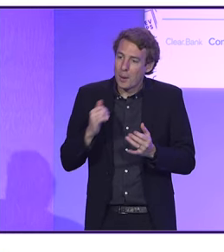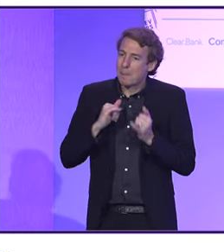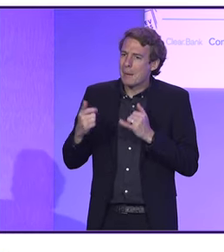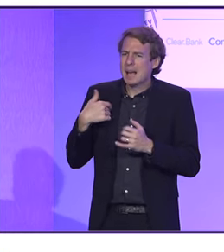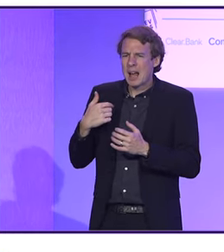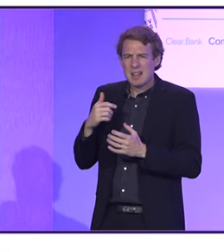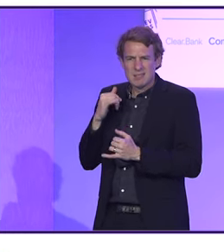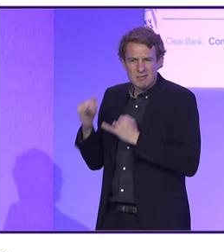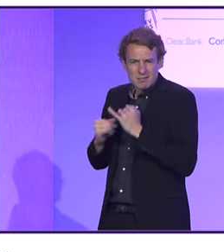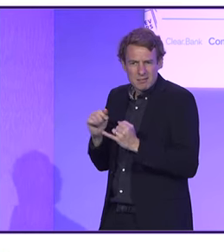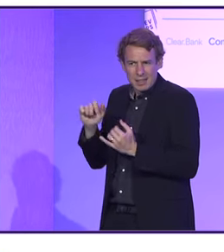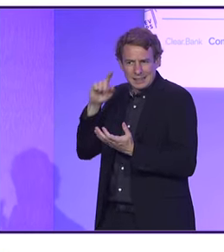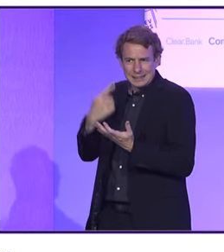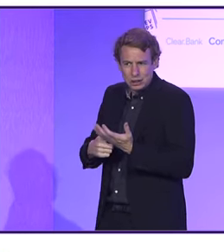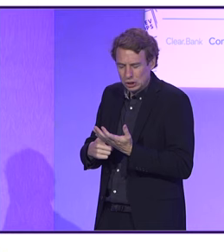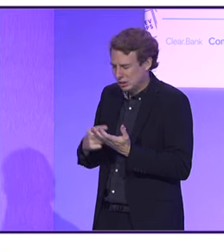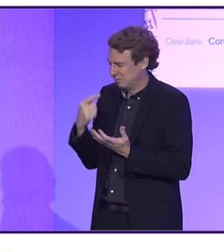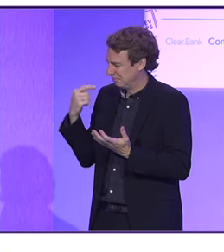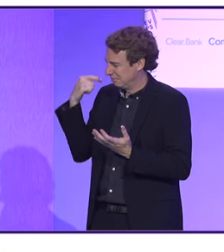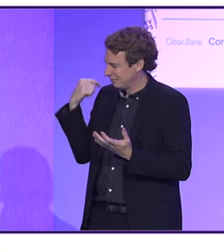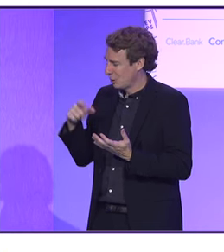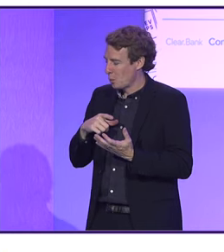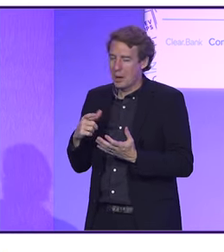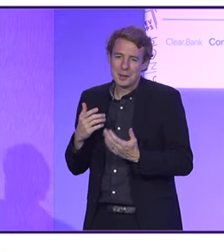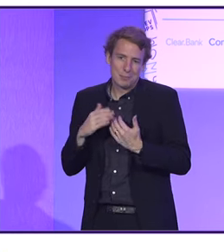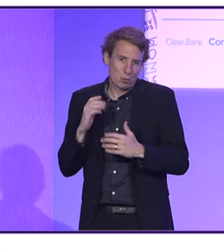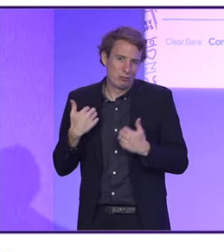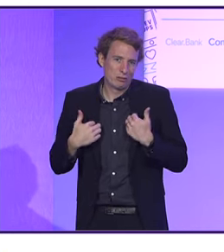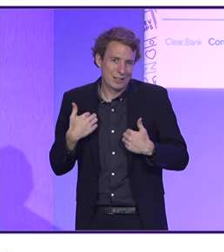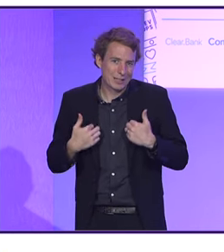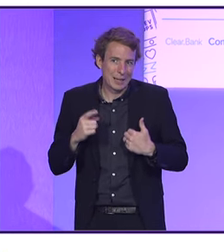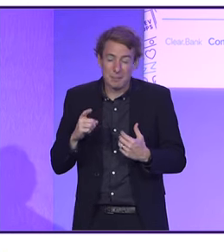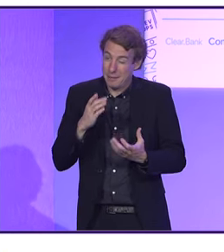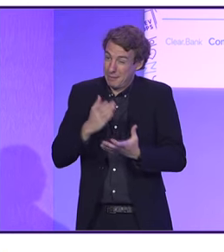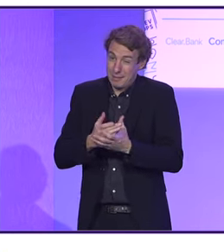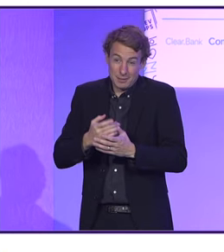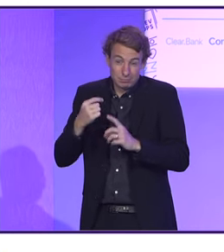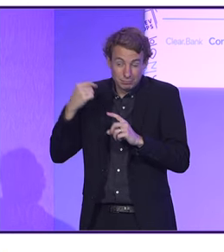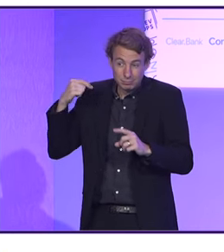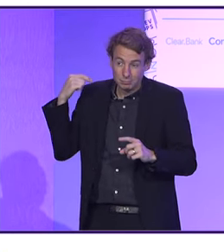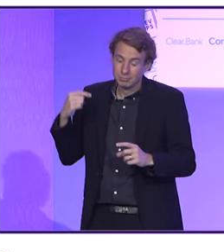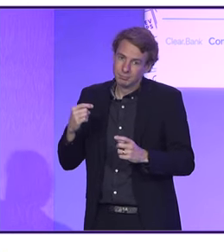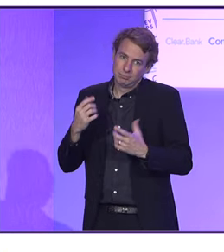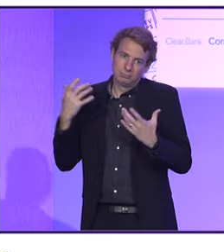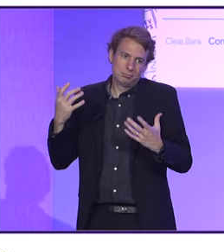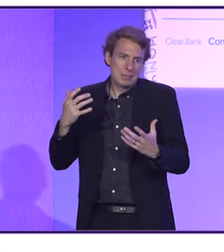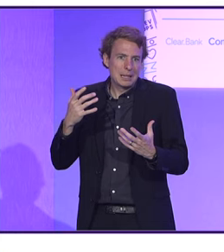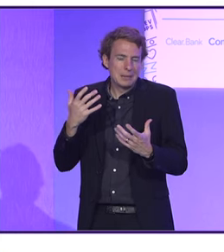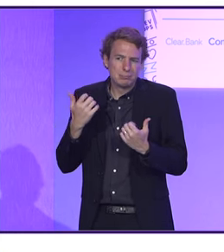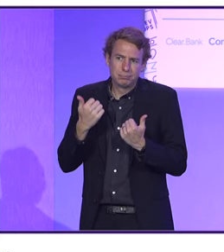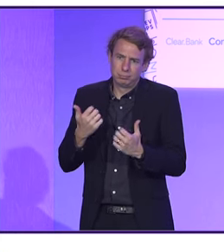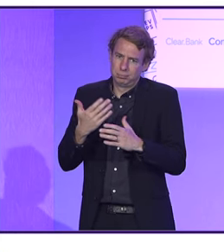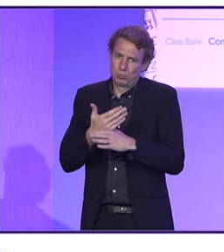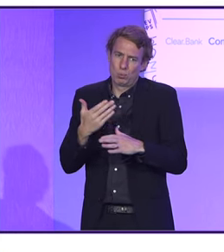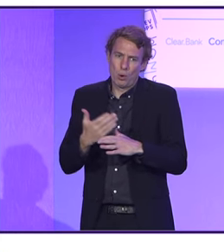things because I think it makes the talk a bit more interesting, but I'm picking at the bones of giants. These people did an incredible job, and the story is a